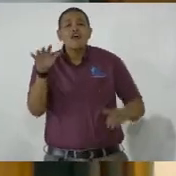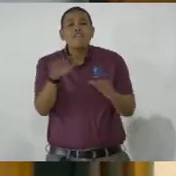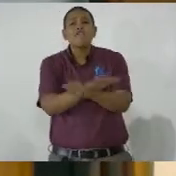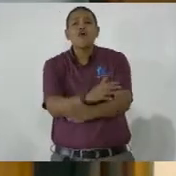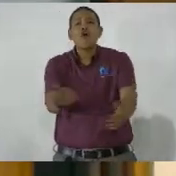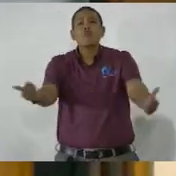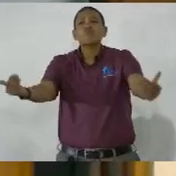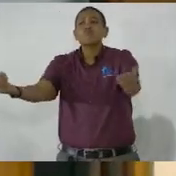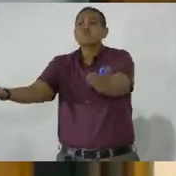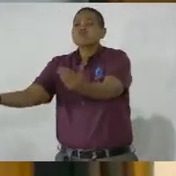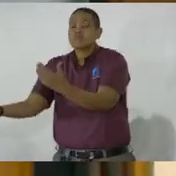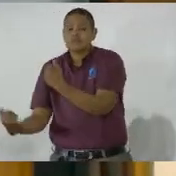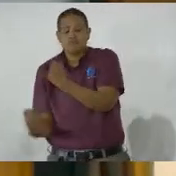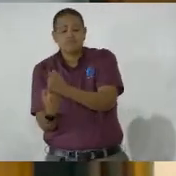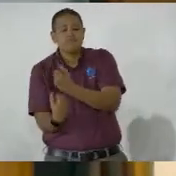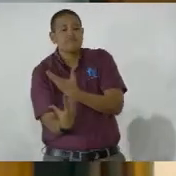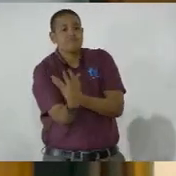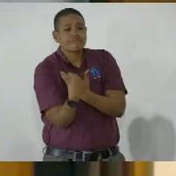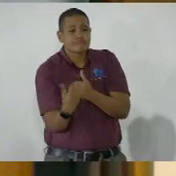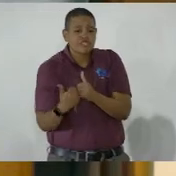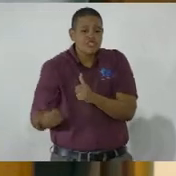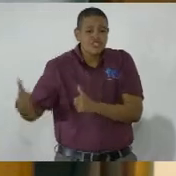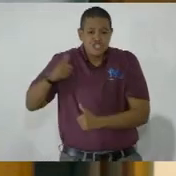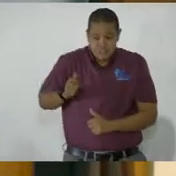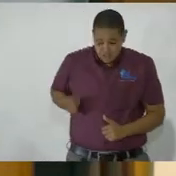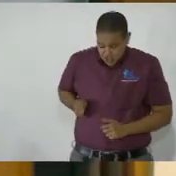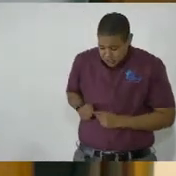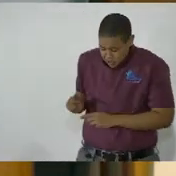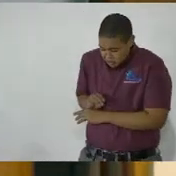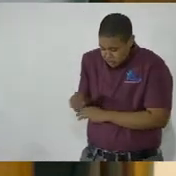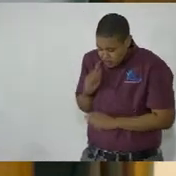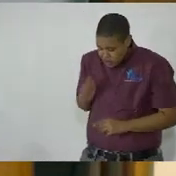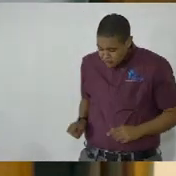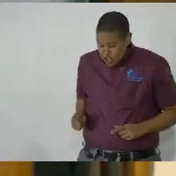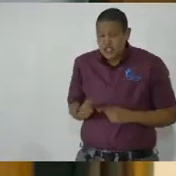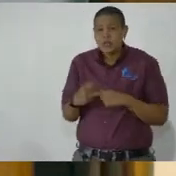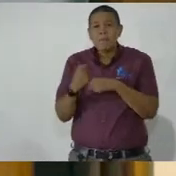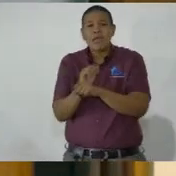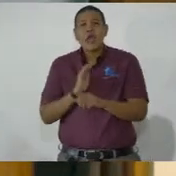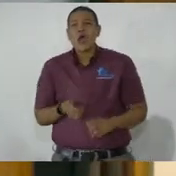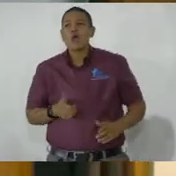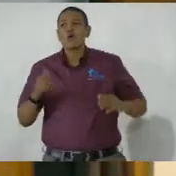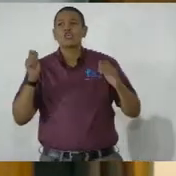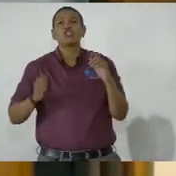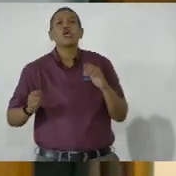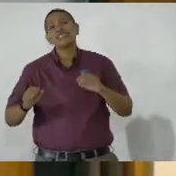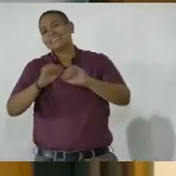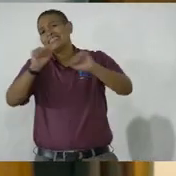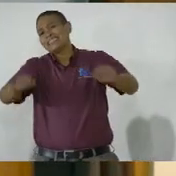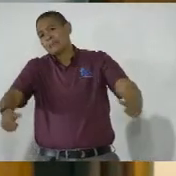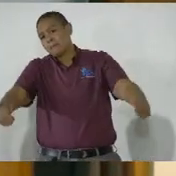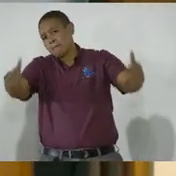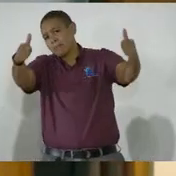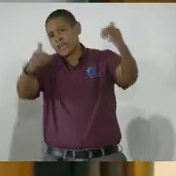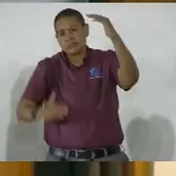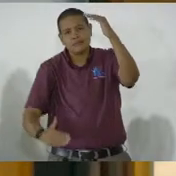support of the Chief Justice and the Ministry of Justice to make our justice system the best in the